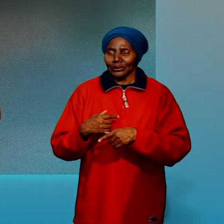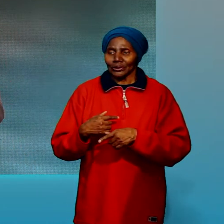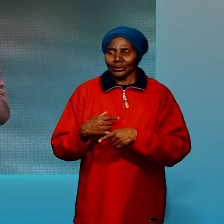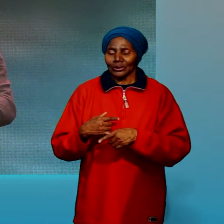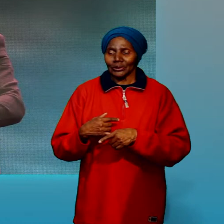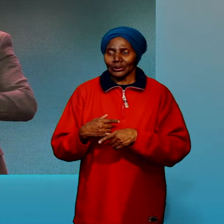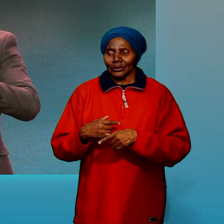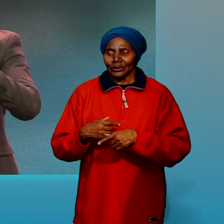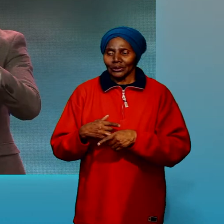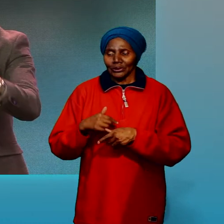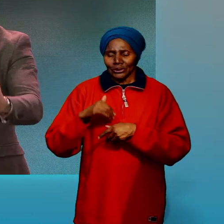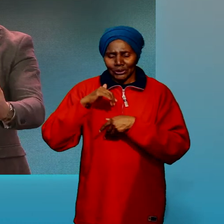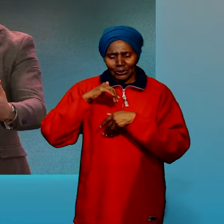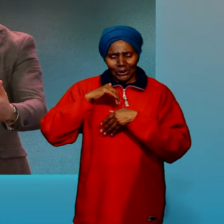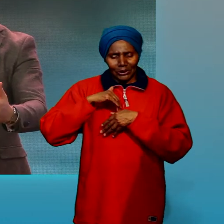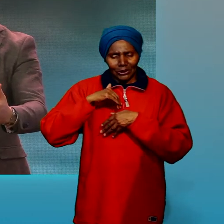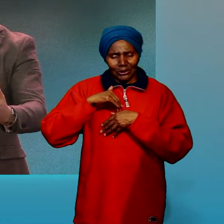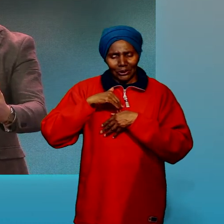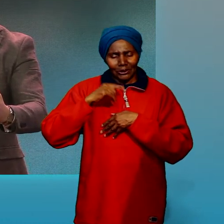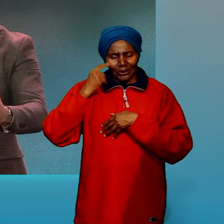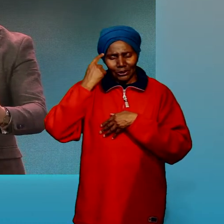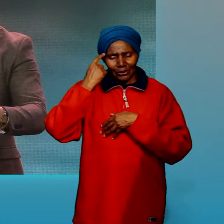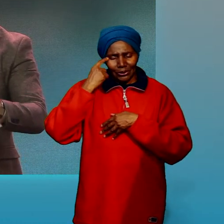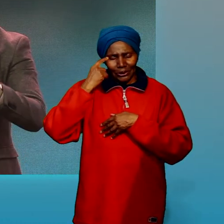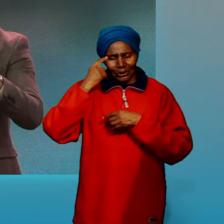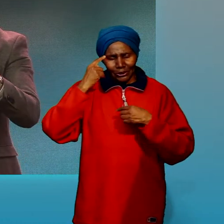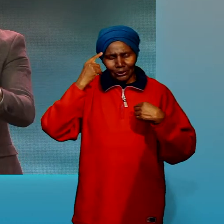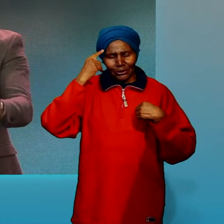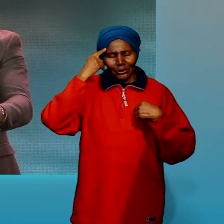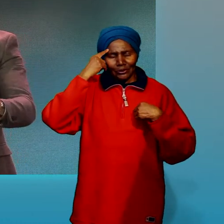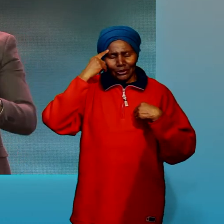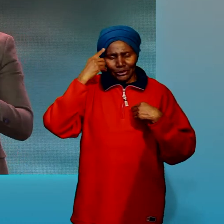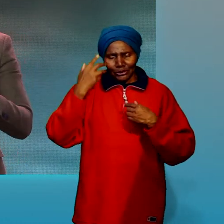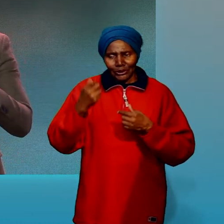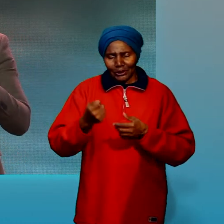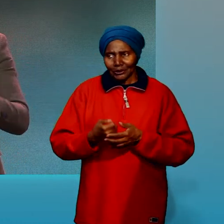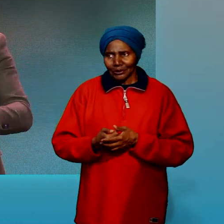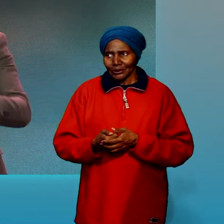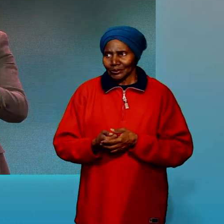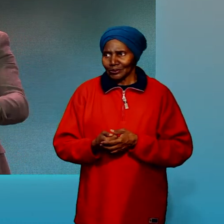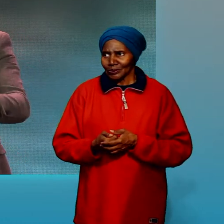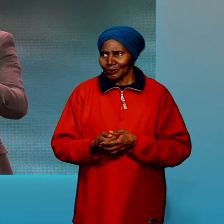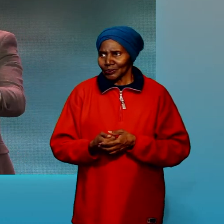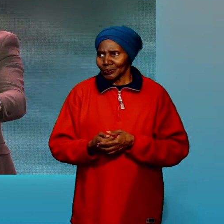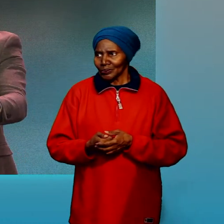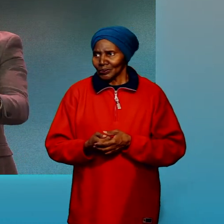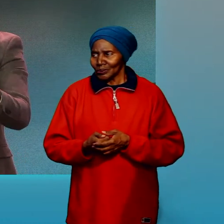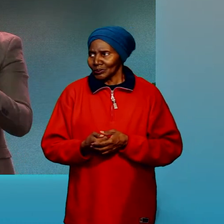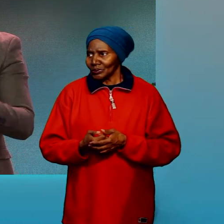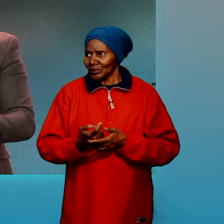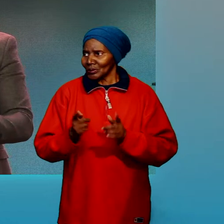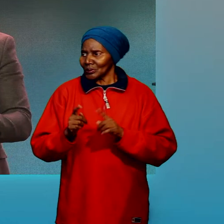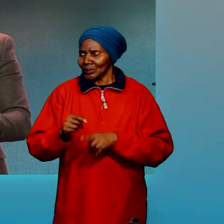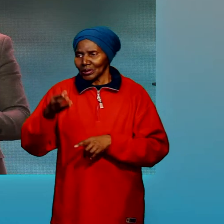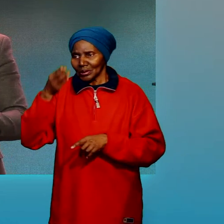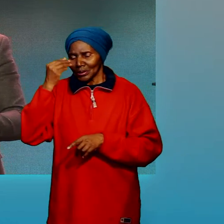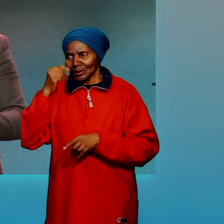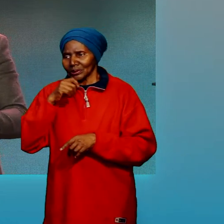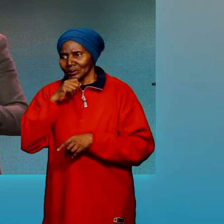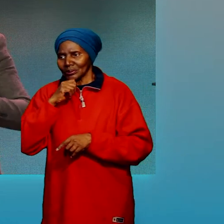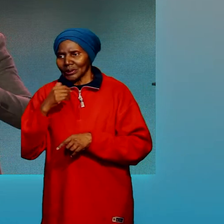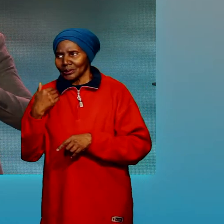conviction that the Holy Spirit will give you as we learn as men and women of God to abide in